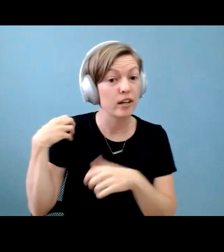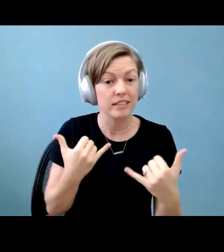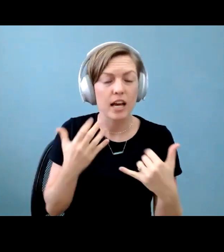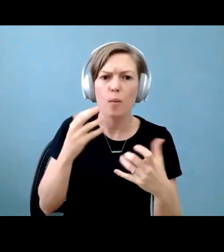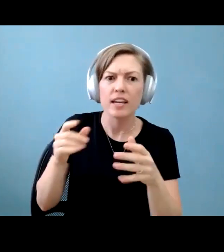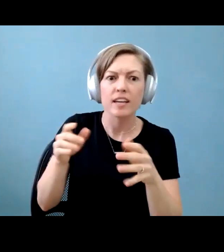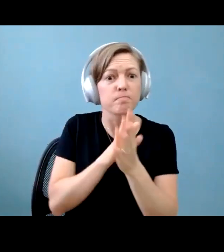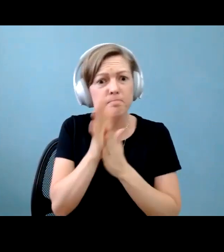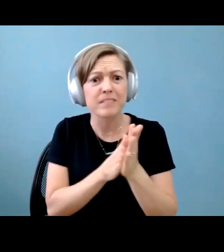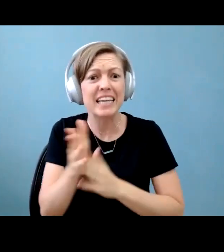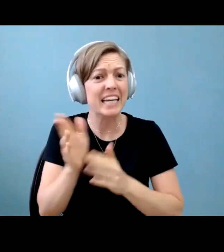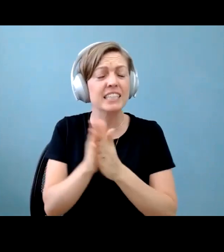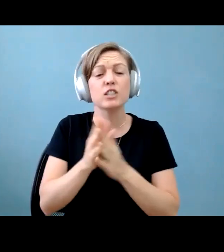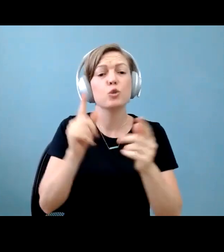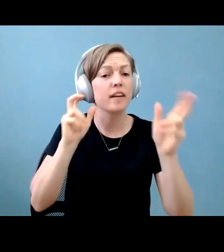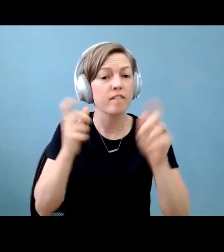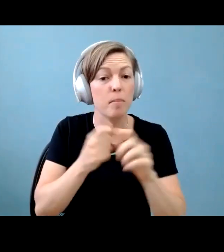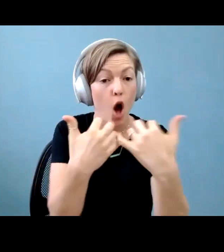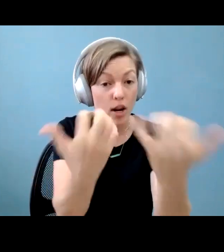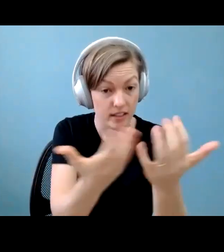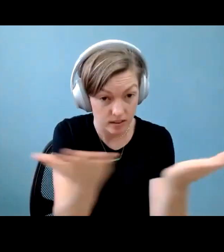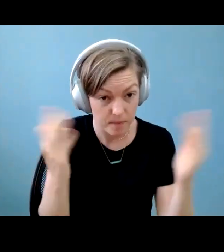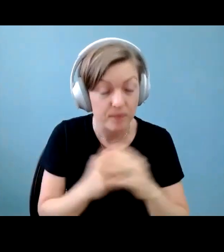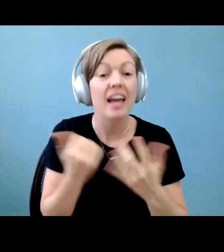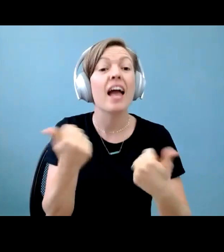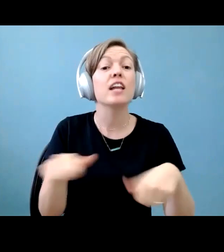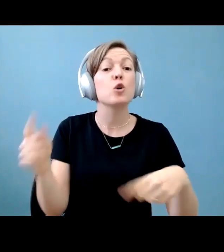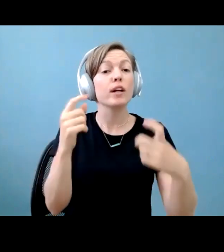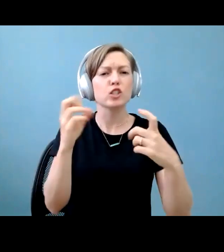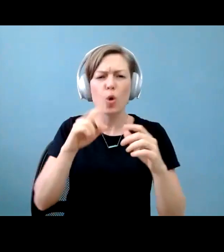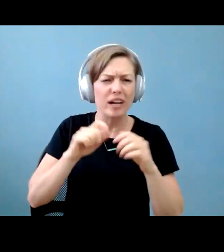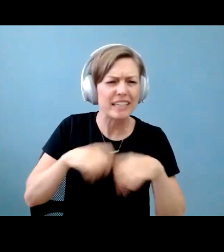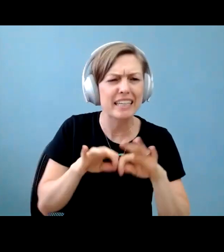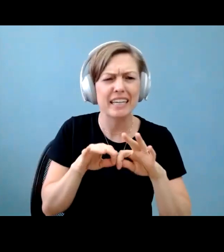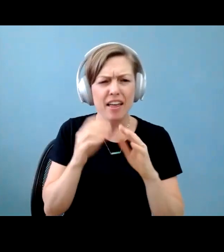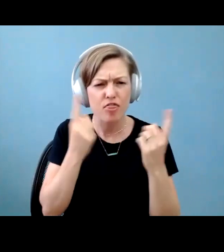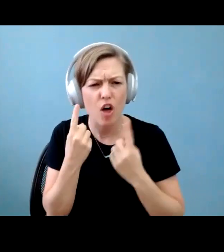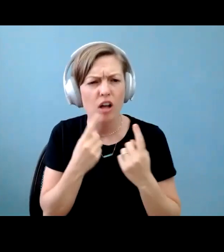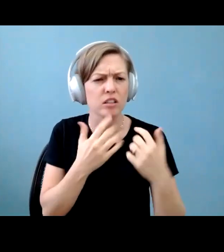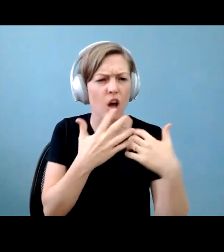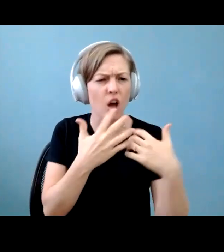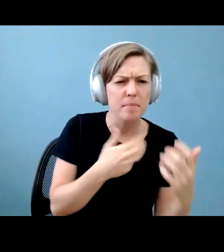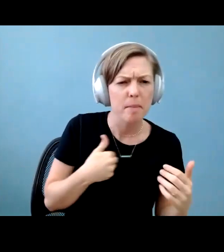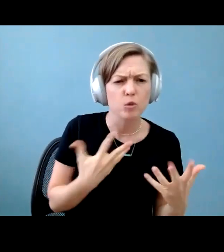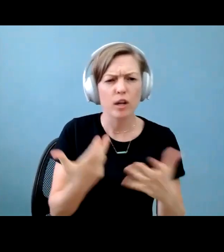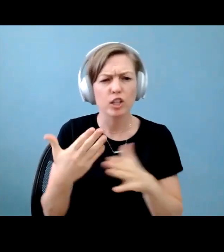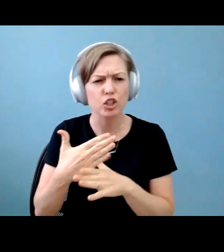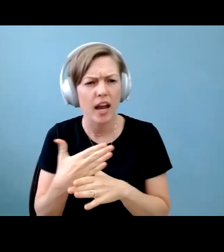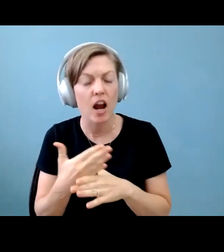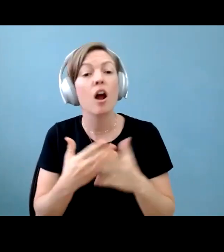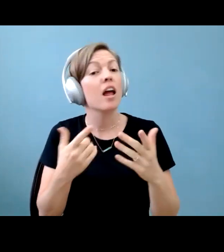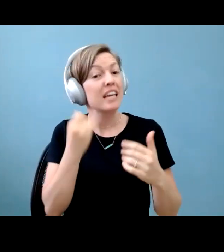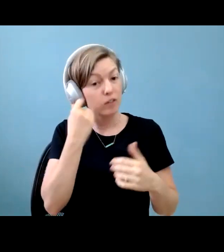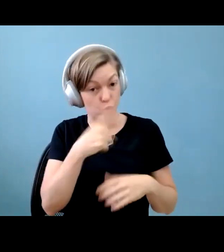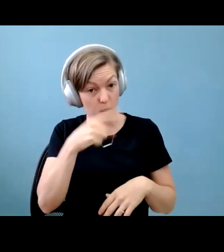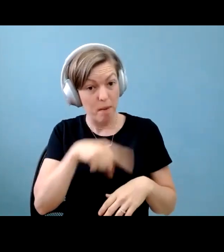the audience. If there are any questions or key thoughts that audience members would like to share, if they would be kind